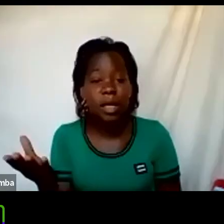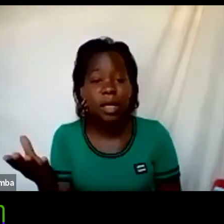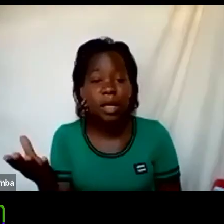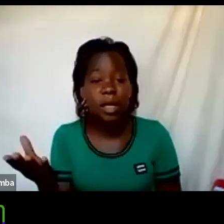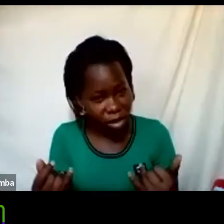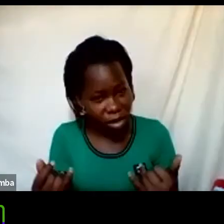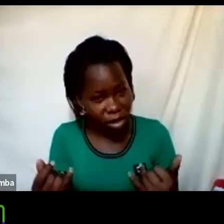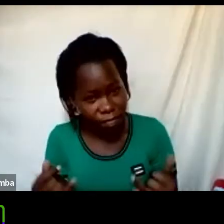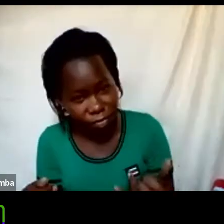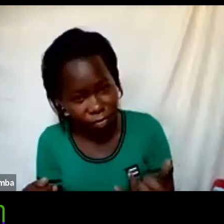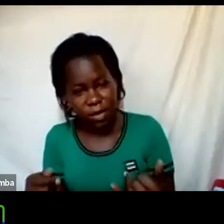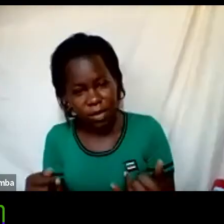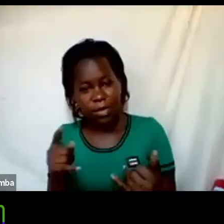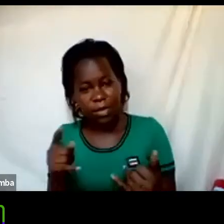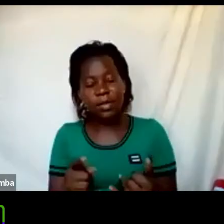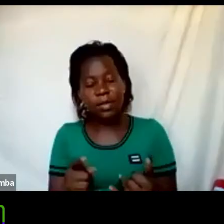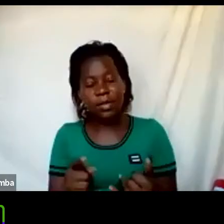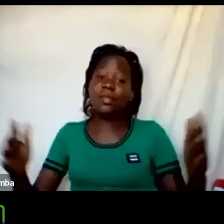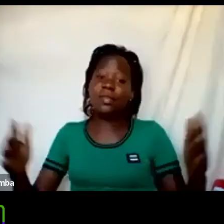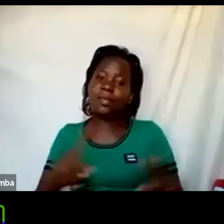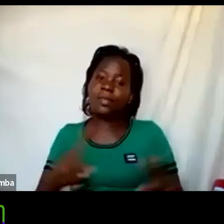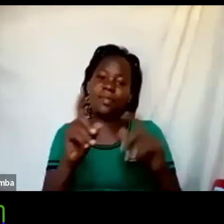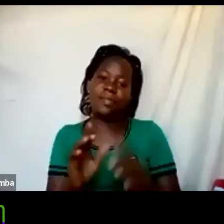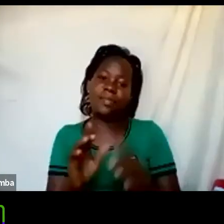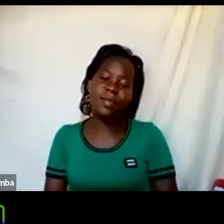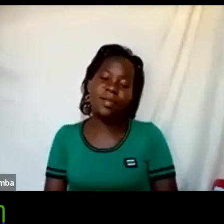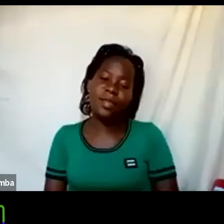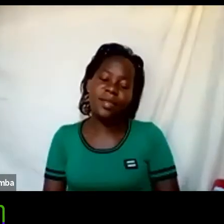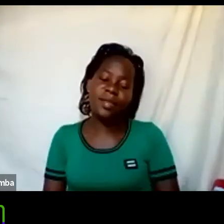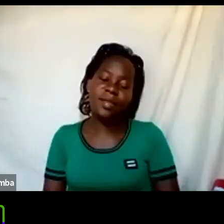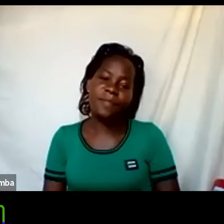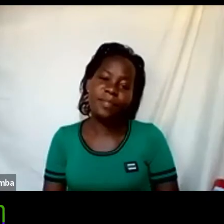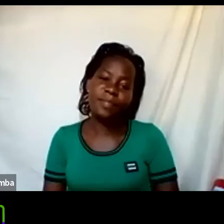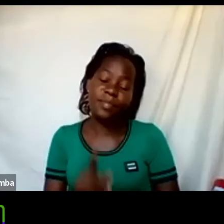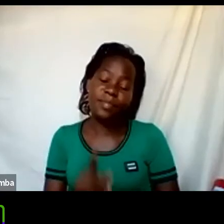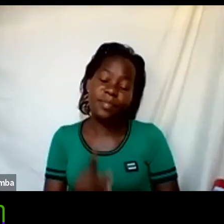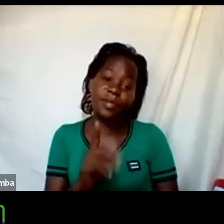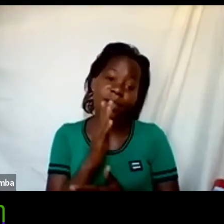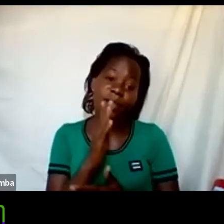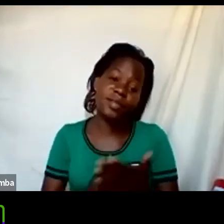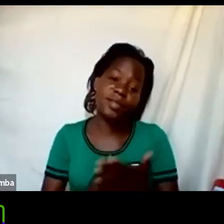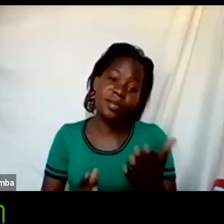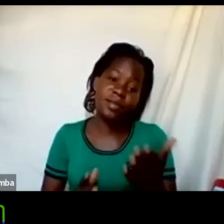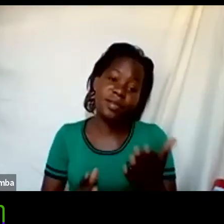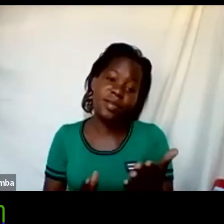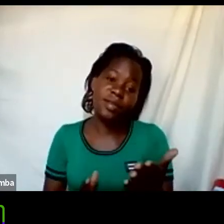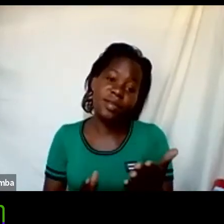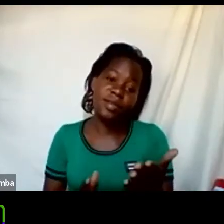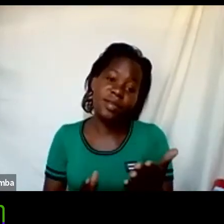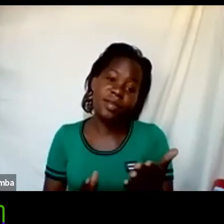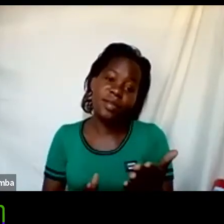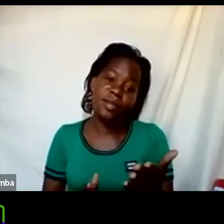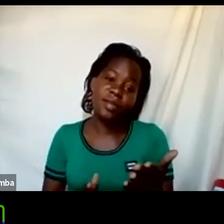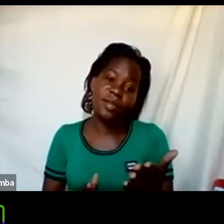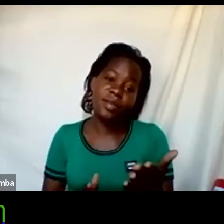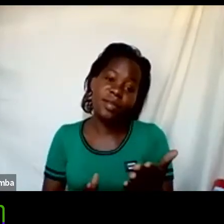a bit complex, but again, these are some of the this is some of the help that you're likely to get if you make it all the way to